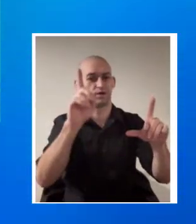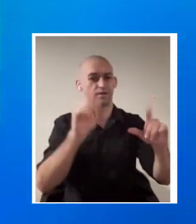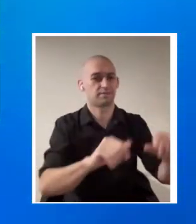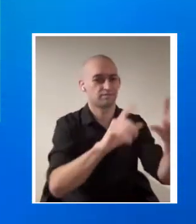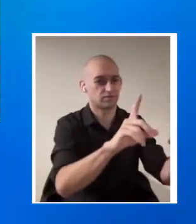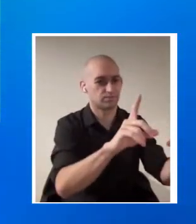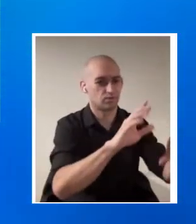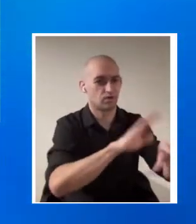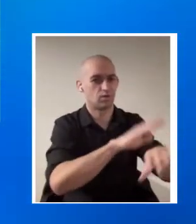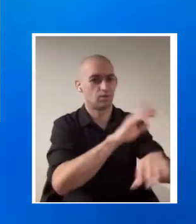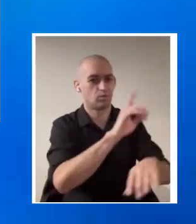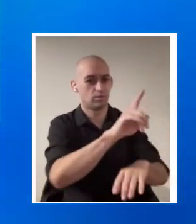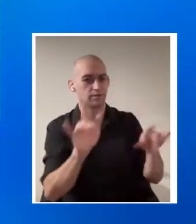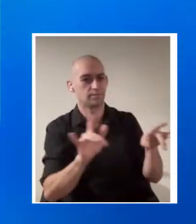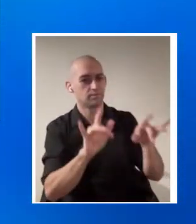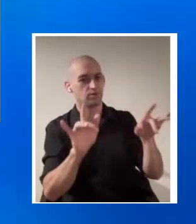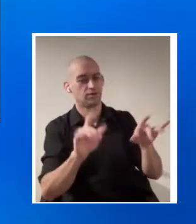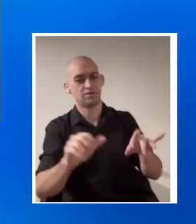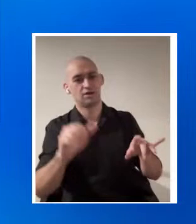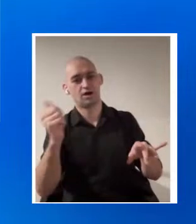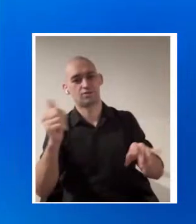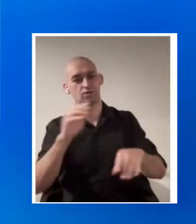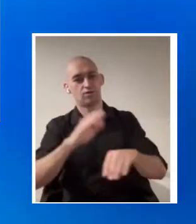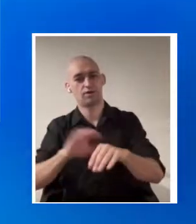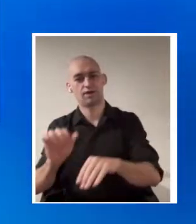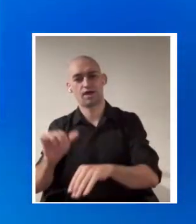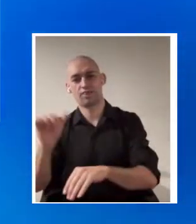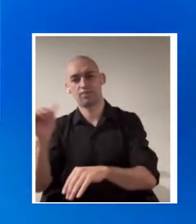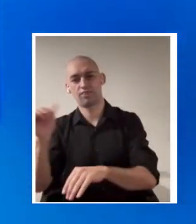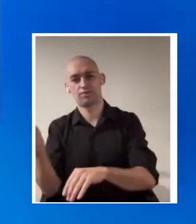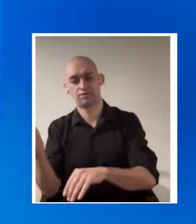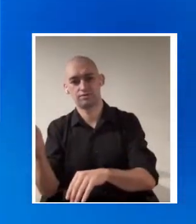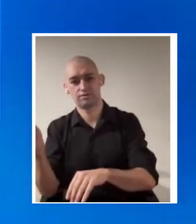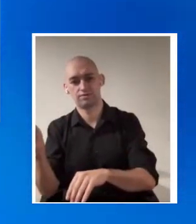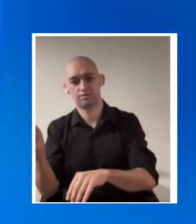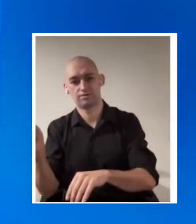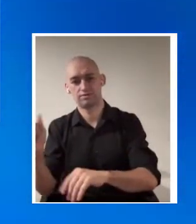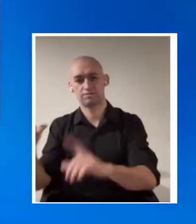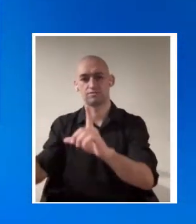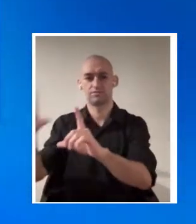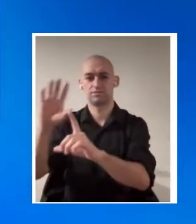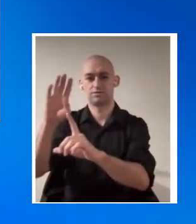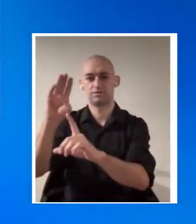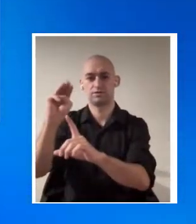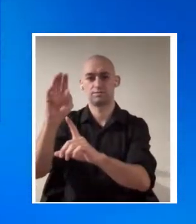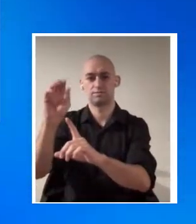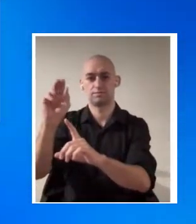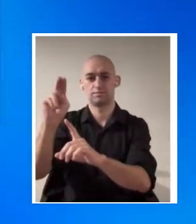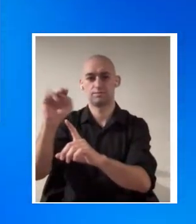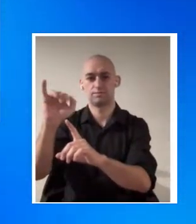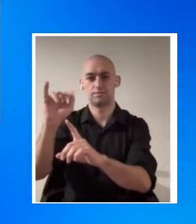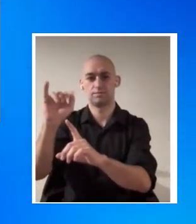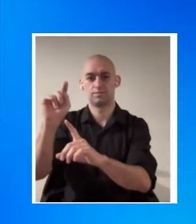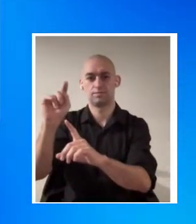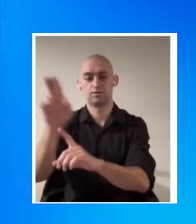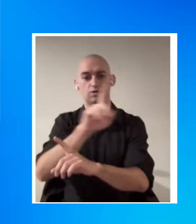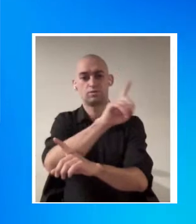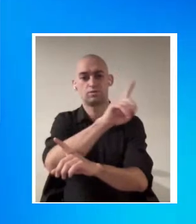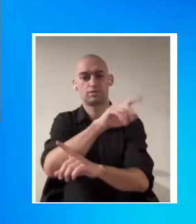one computer and the other is on my monitor, or one's on Surface Pro and one's on my